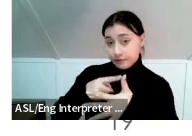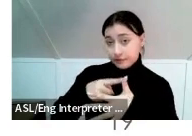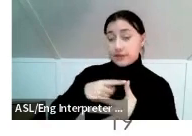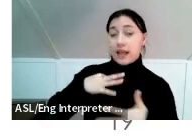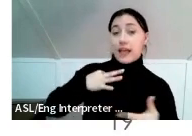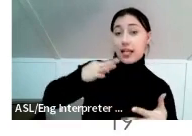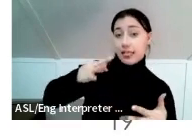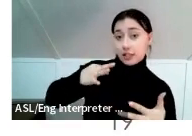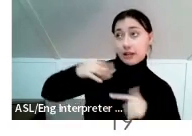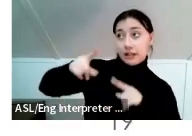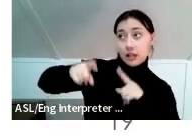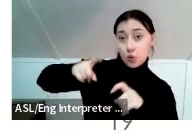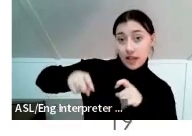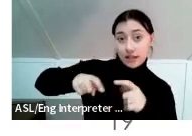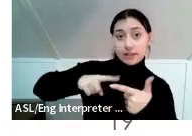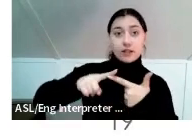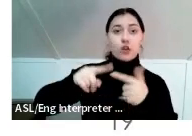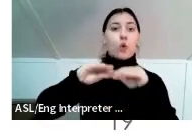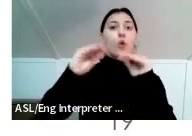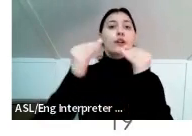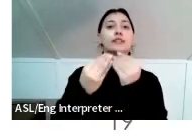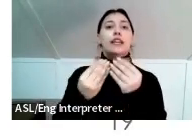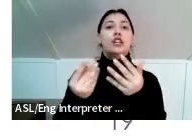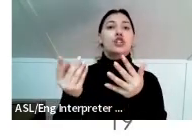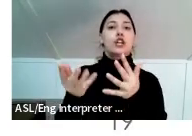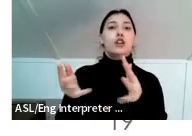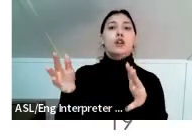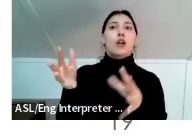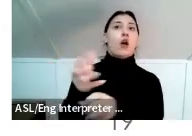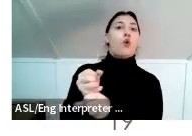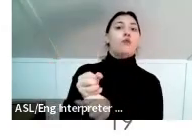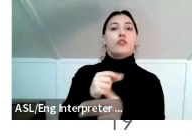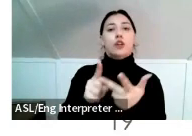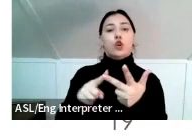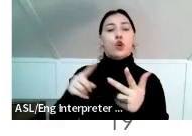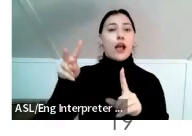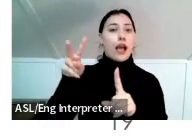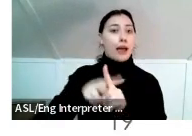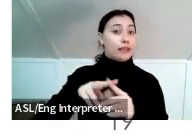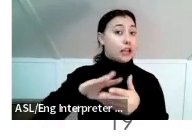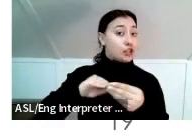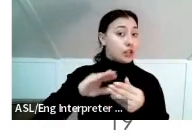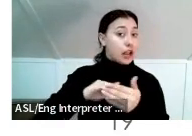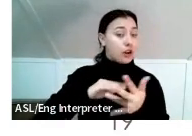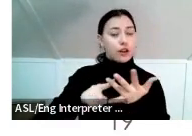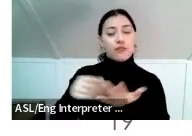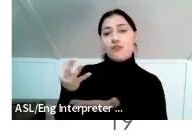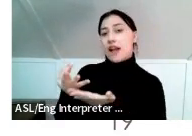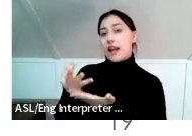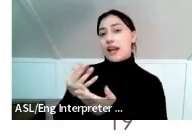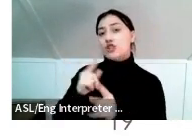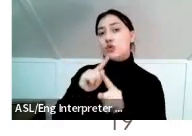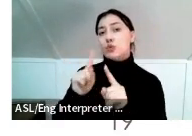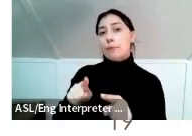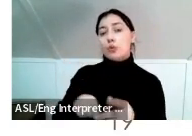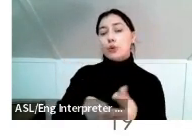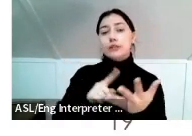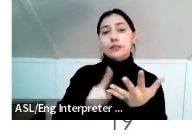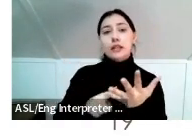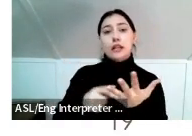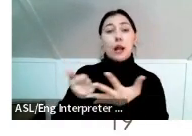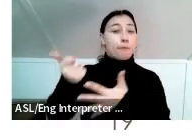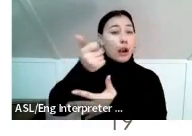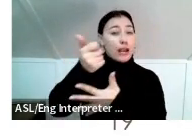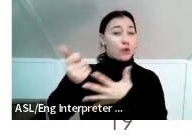an organizational overview, application narrative, financial reporting, prioritization